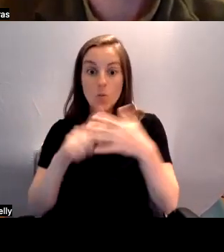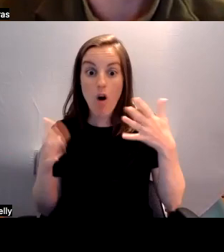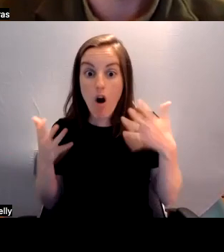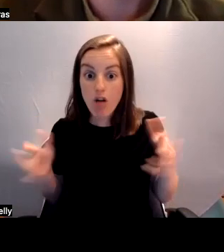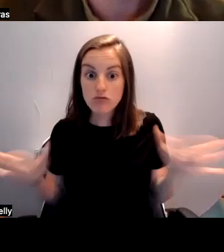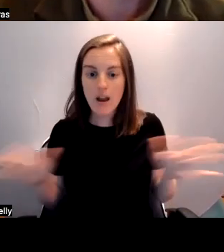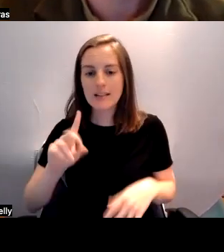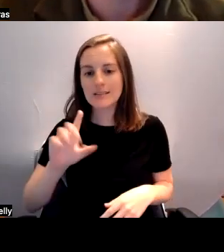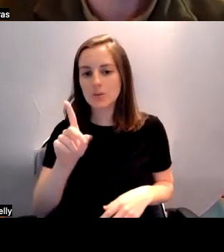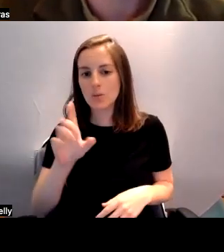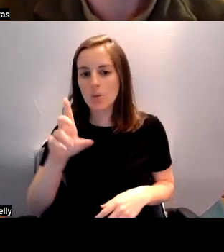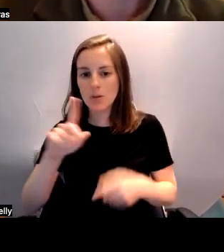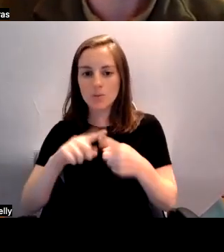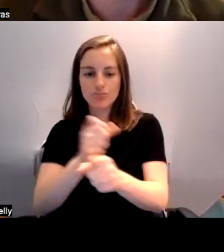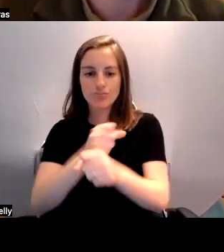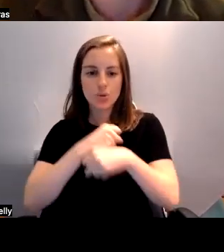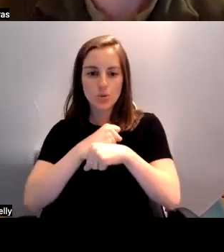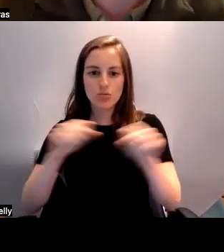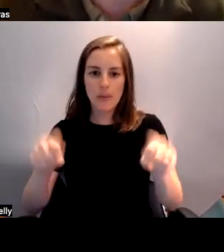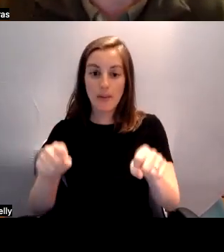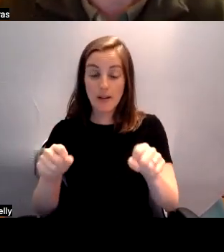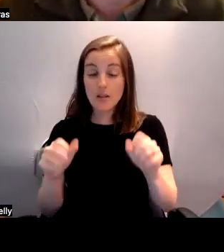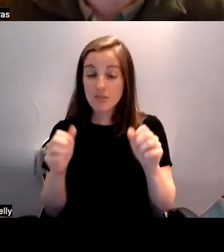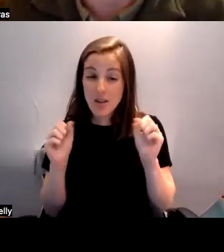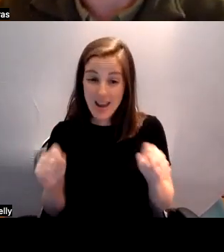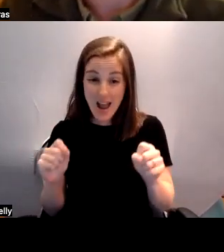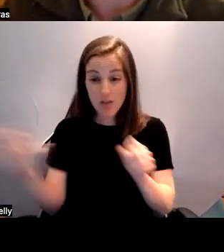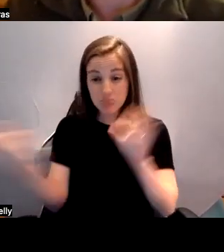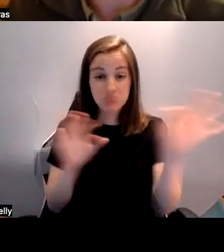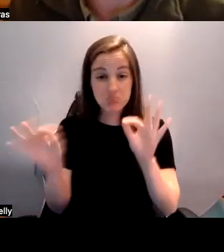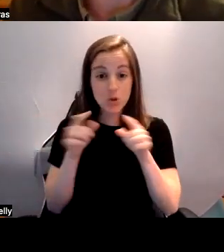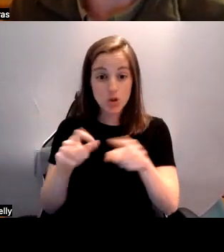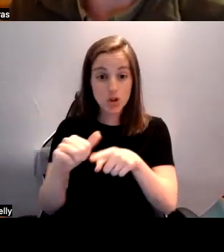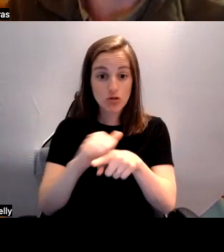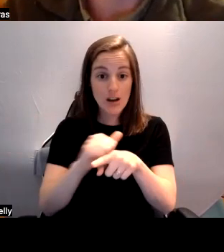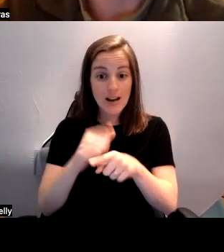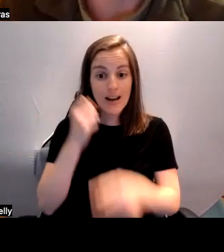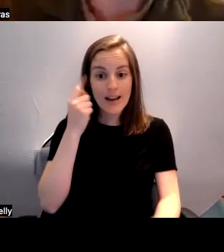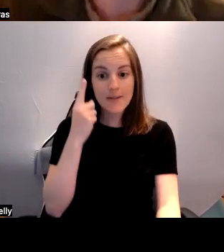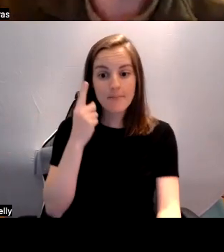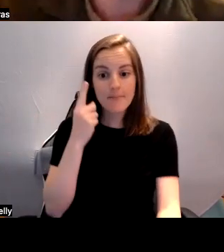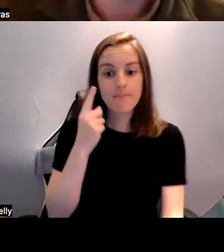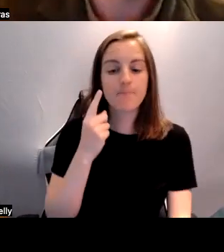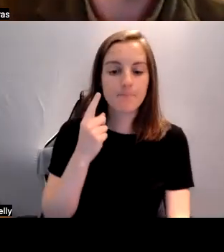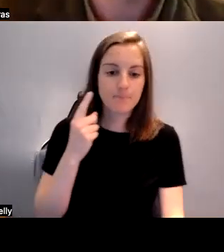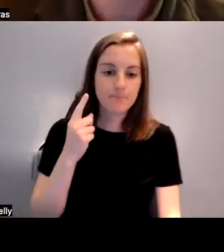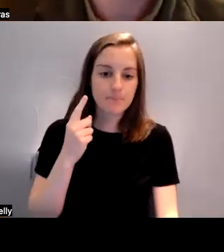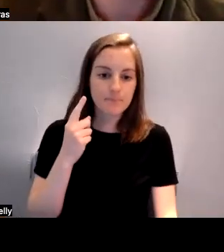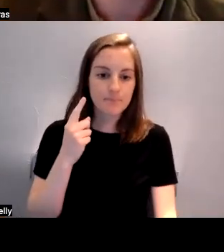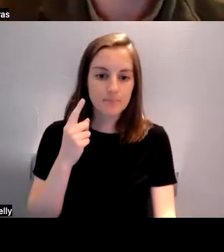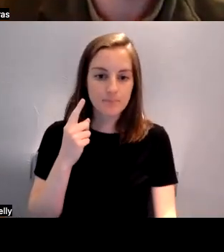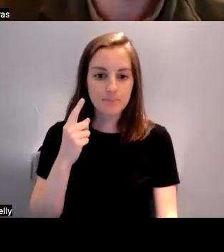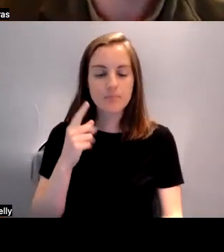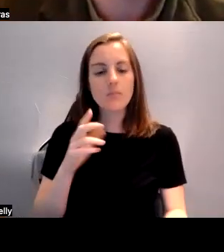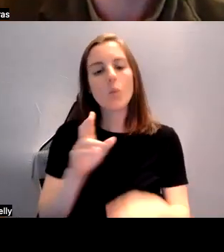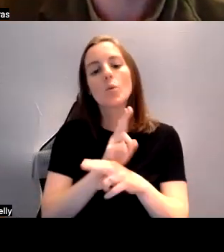produce probabilities from which can be sampled during training. We're not sampling, we're using teacher forcing to just run in one pass